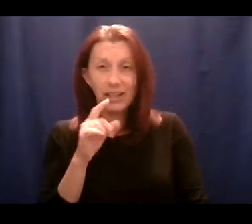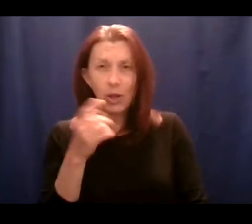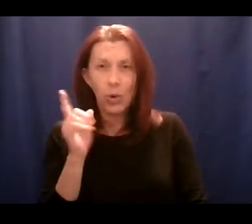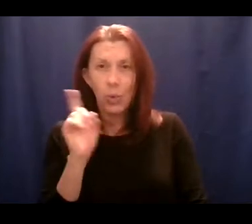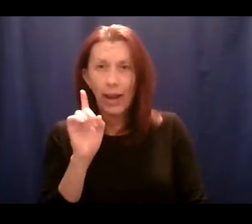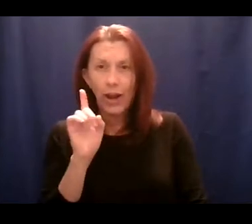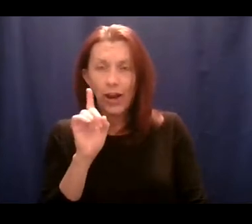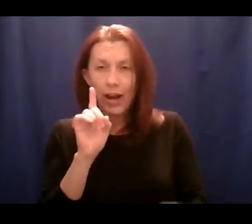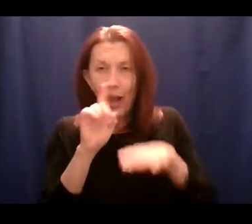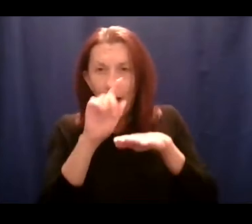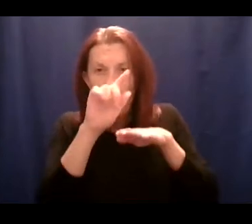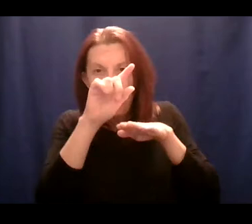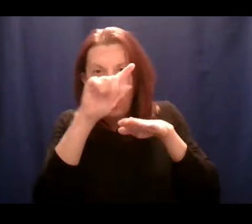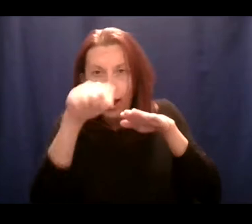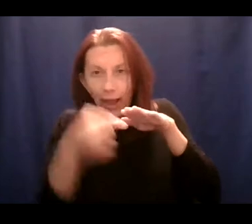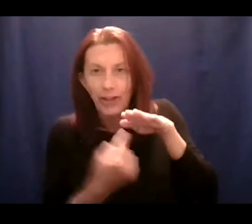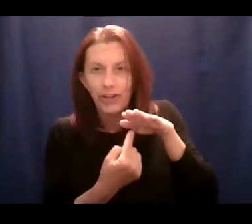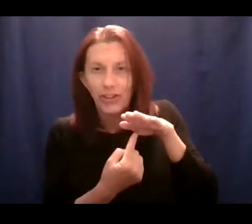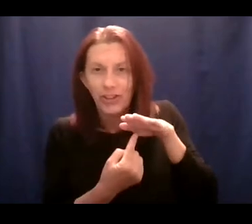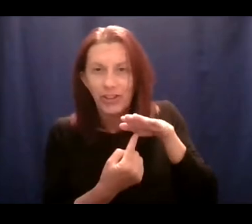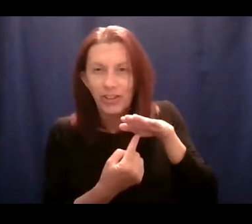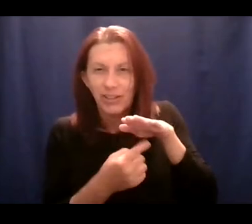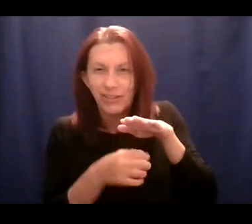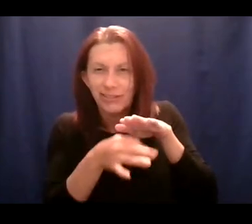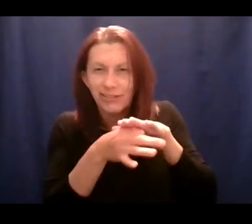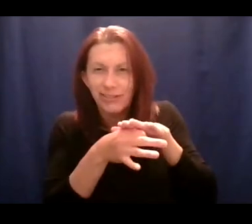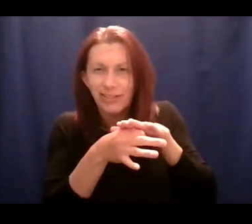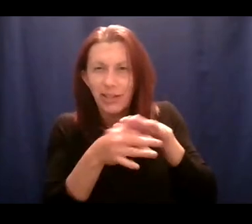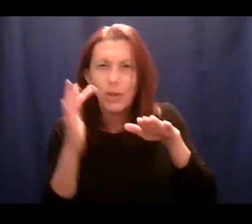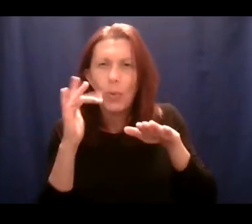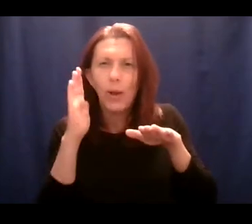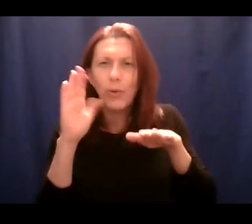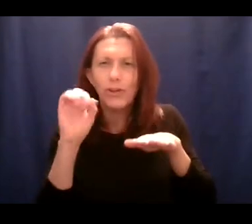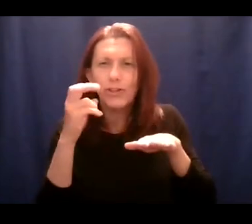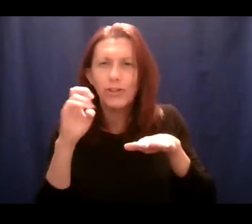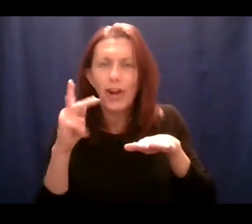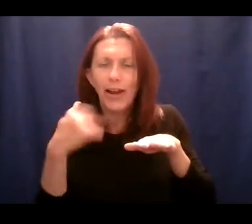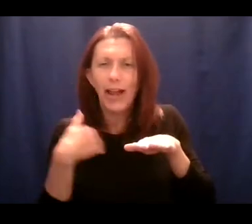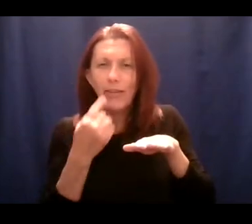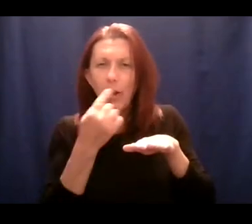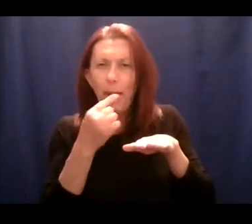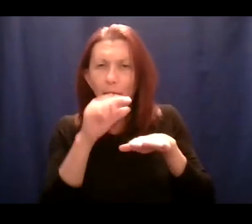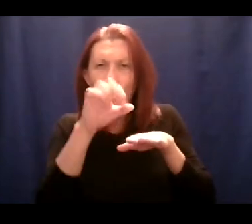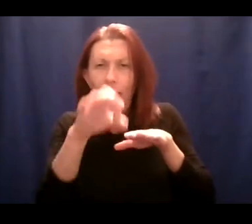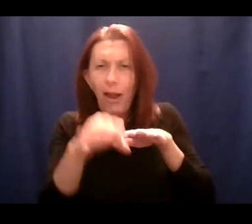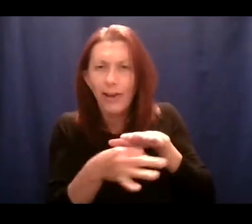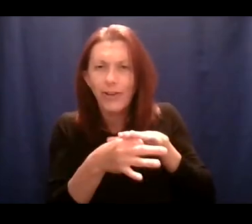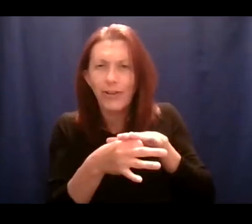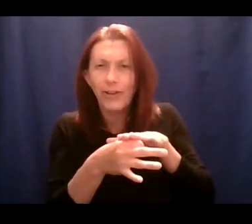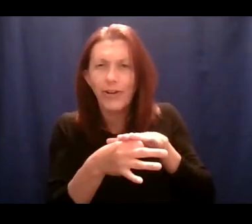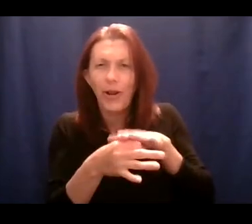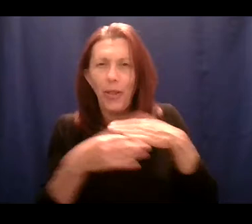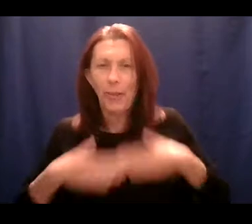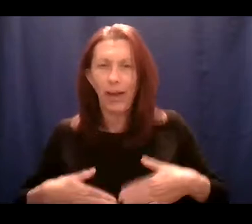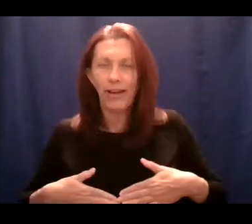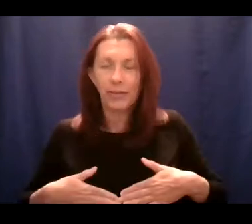are correct. Why would a shark have a mouth all the way underneath its body? I wonder. Well, if you